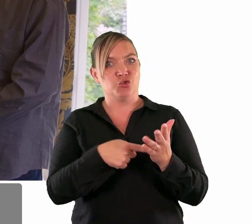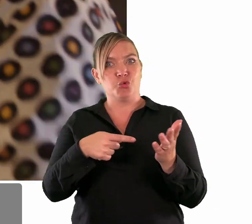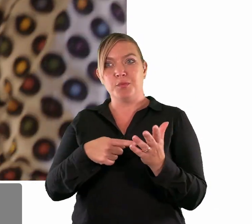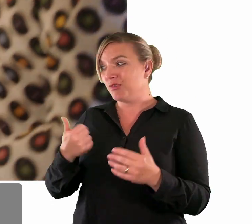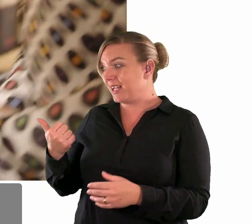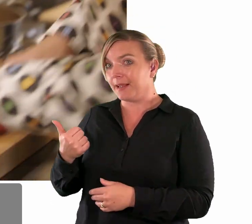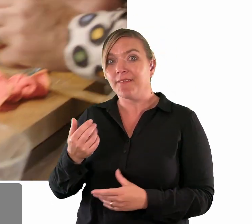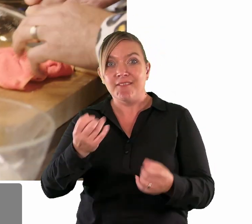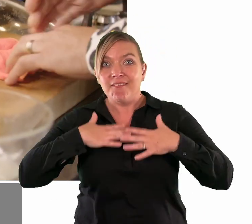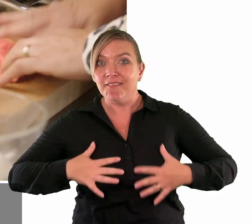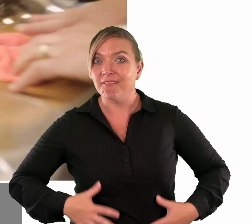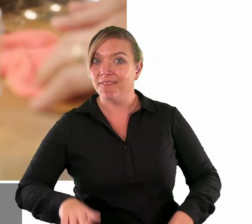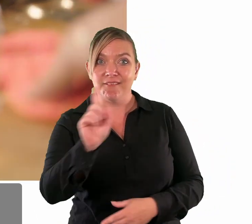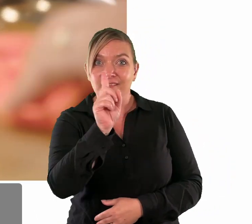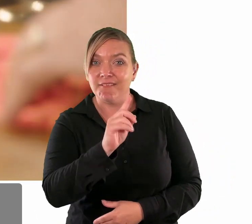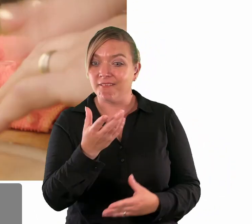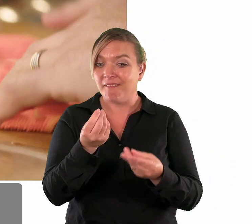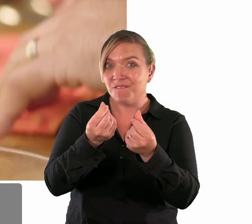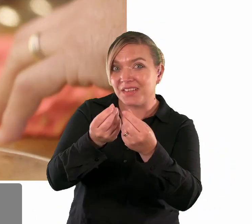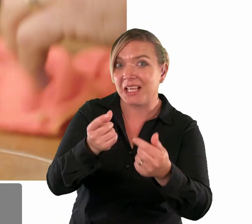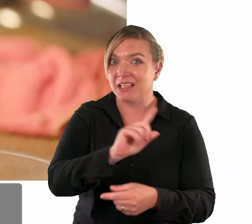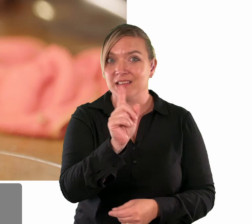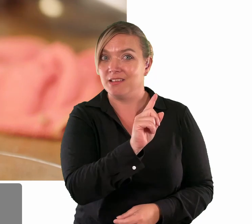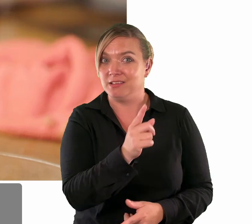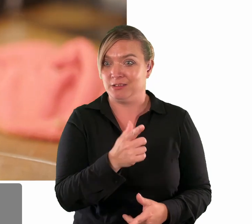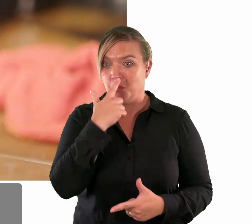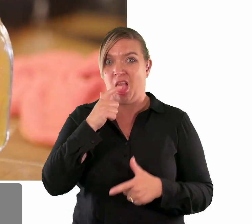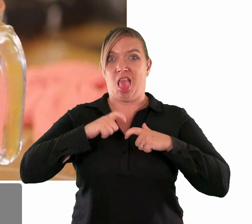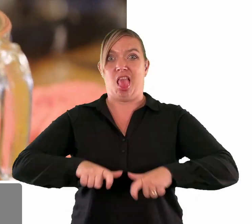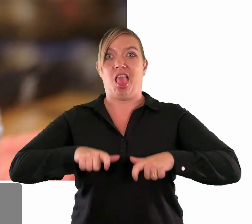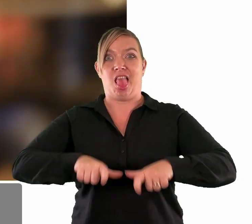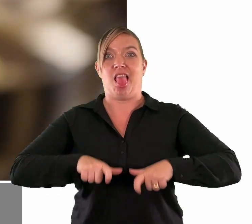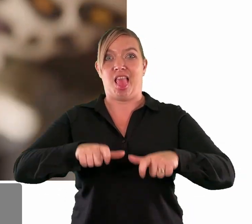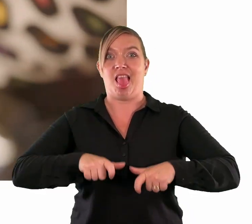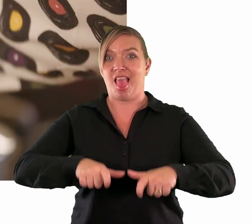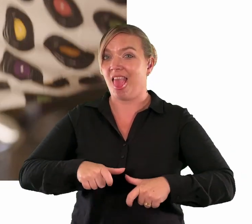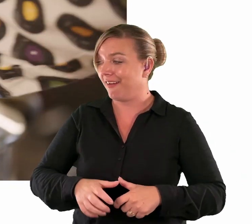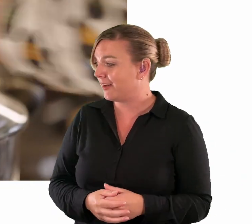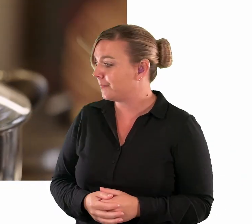that on your fingers or on your clothes, it'll never come off. Put the lid on.